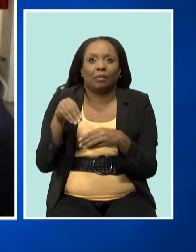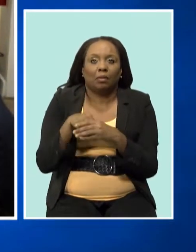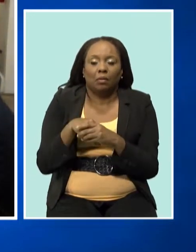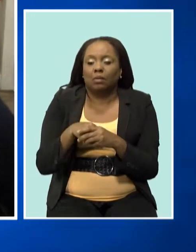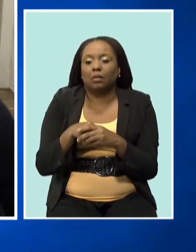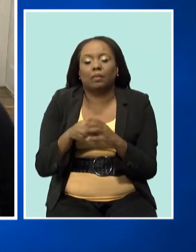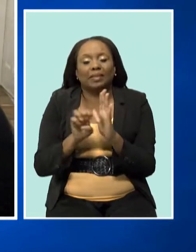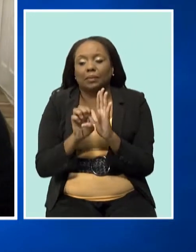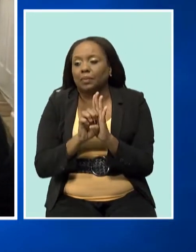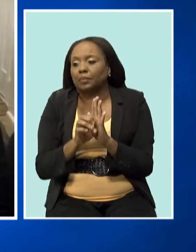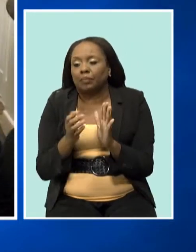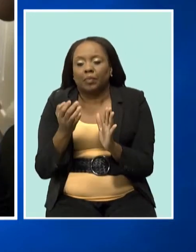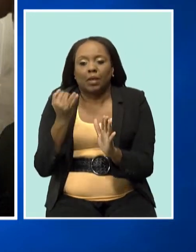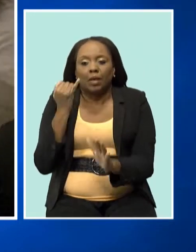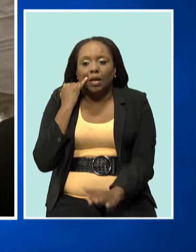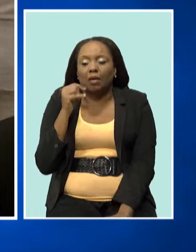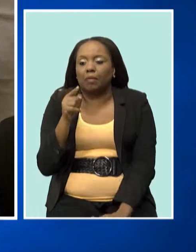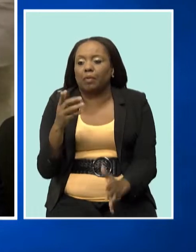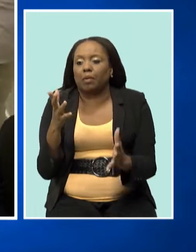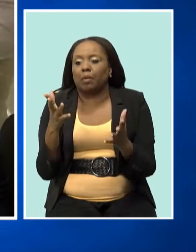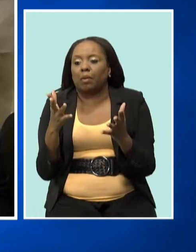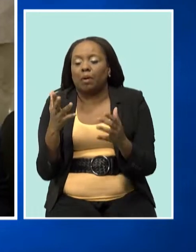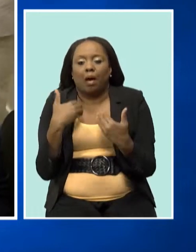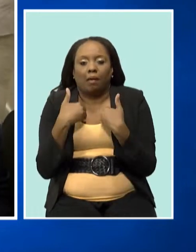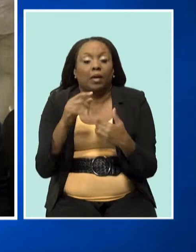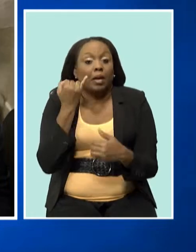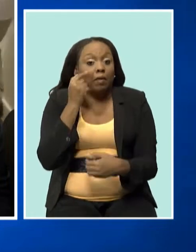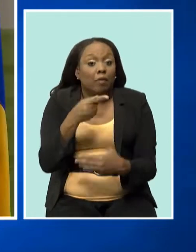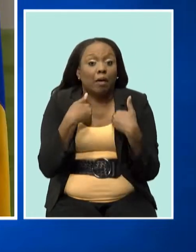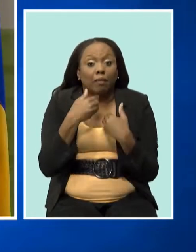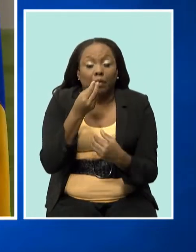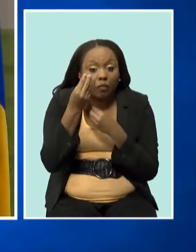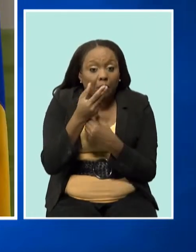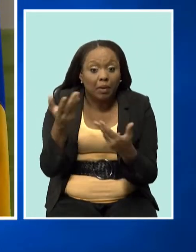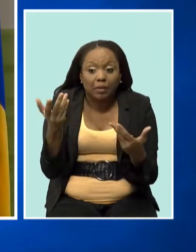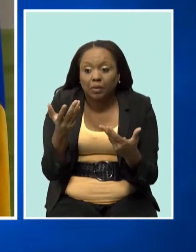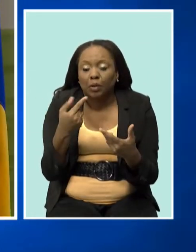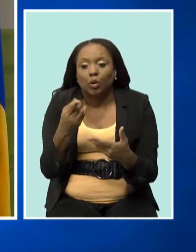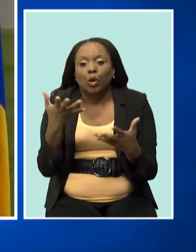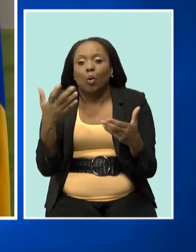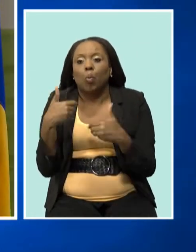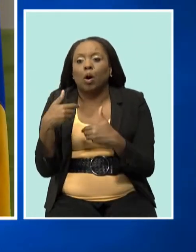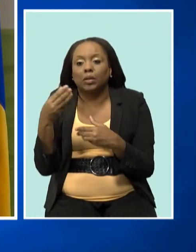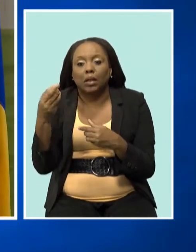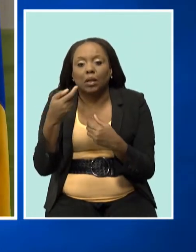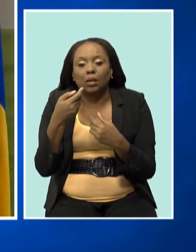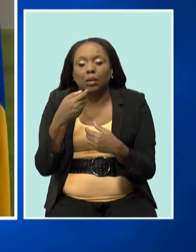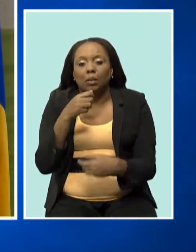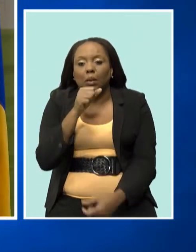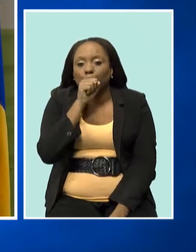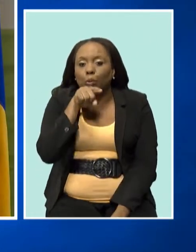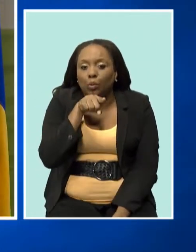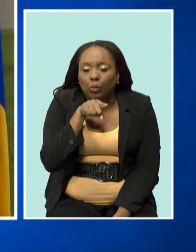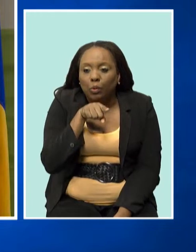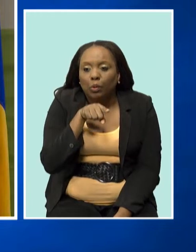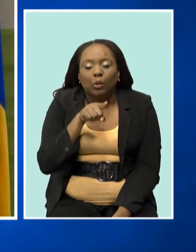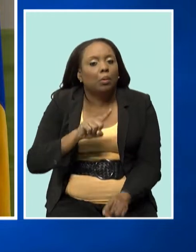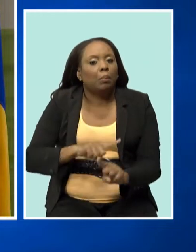He's optimistic about a different outcome this time around and highlighted some of the other steps being taken to hold civil servants